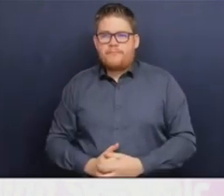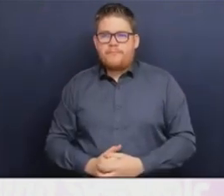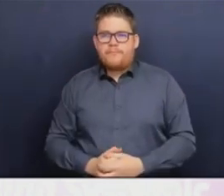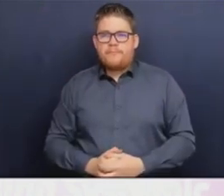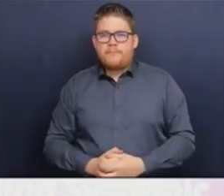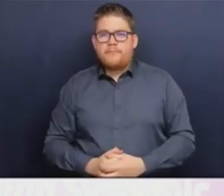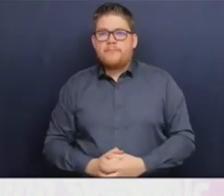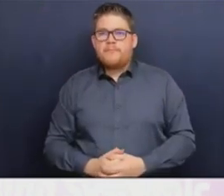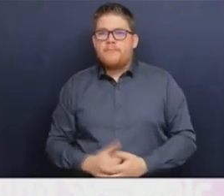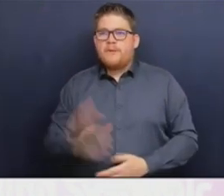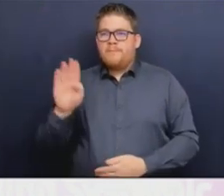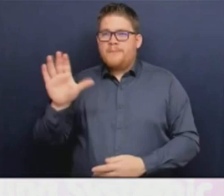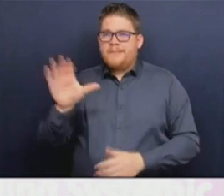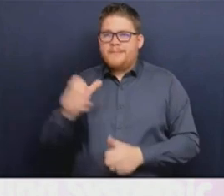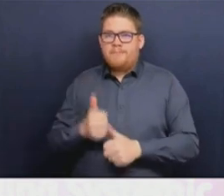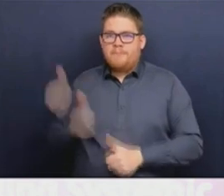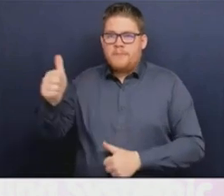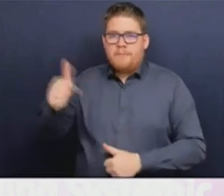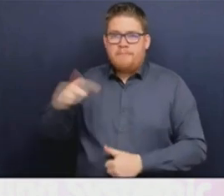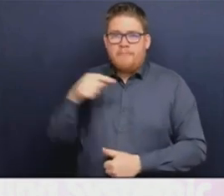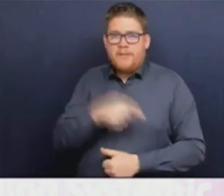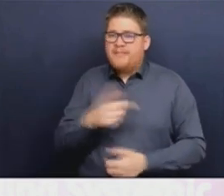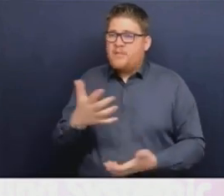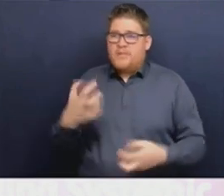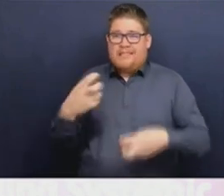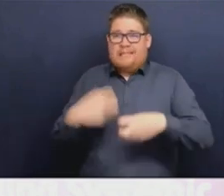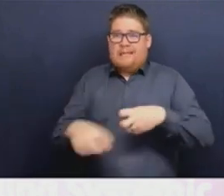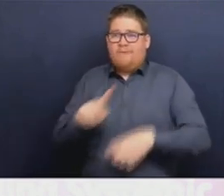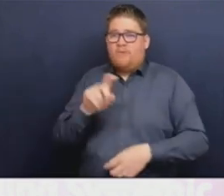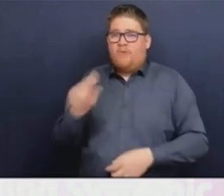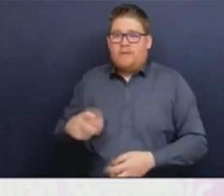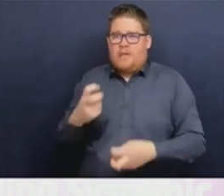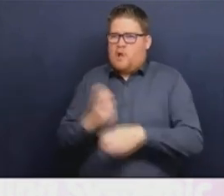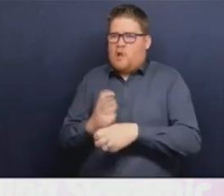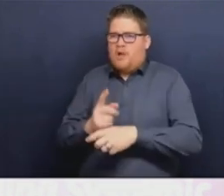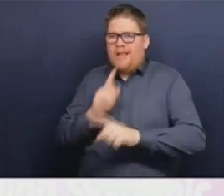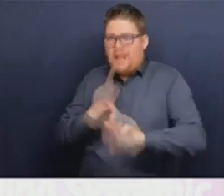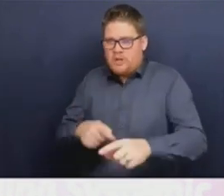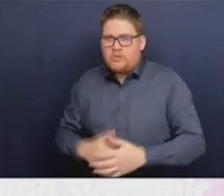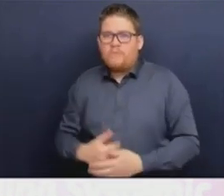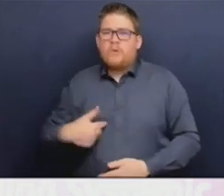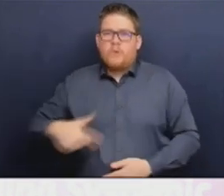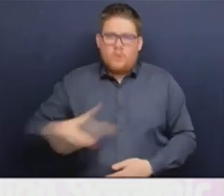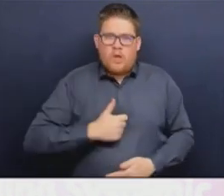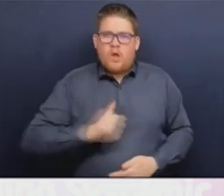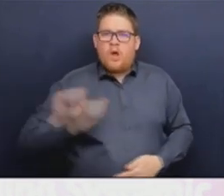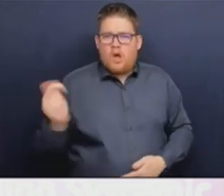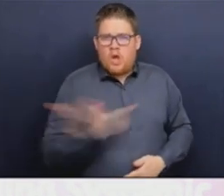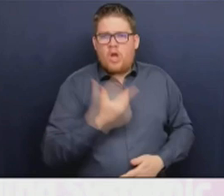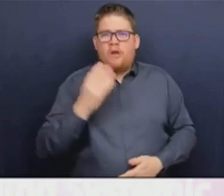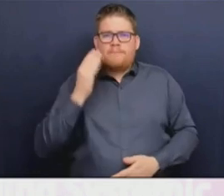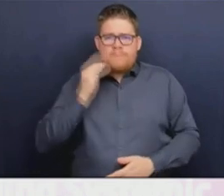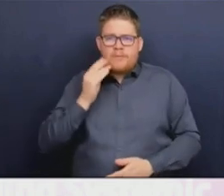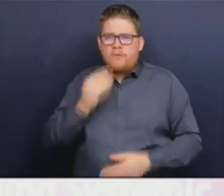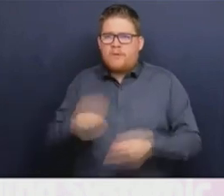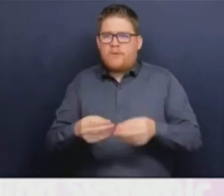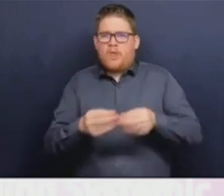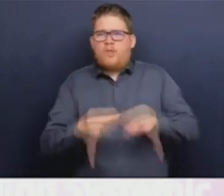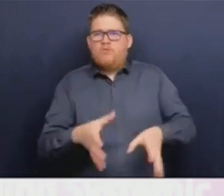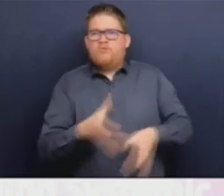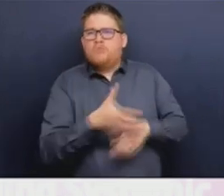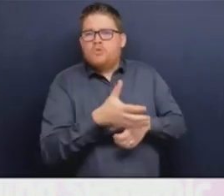where we've lost faith in an institution or an organization, and it's the steps that you take as an individual and